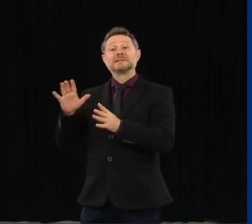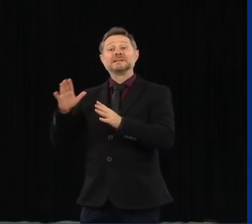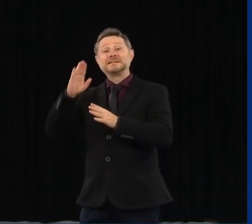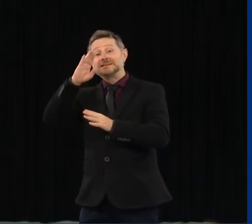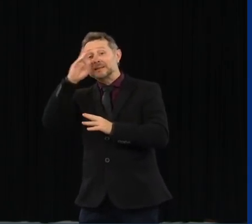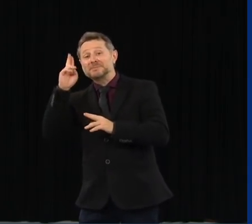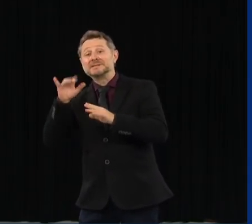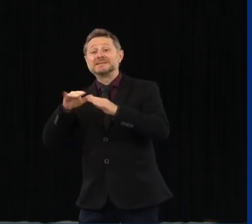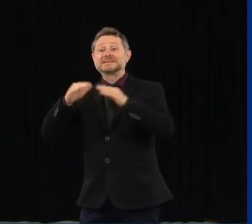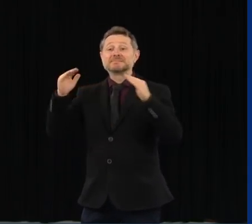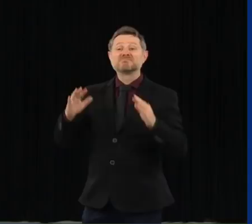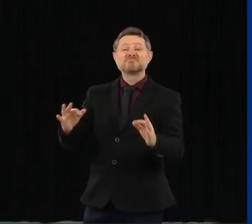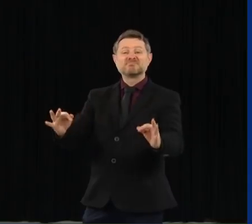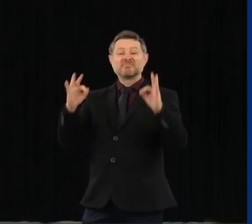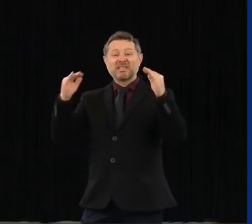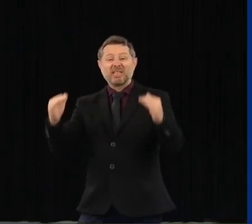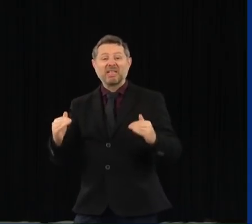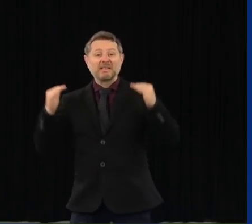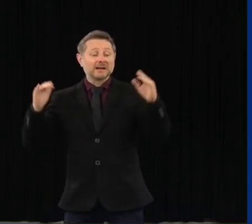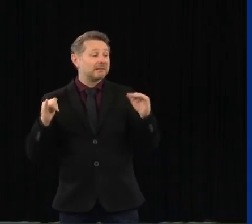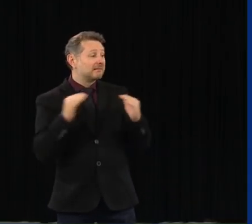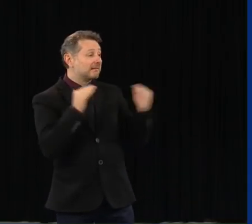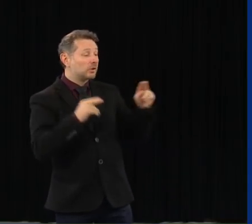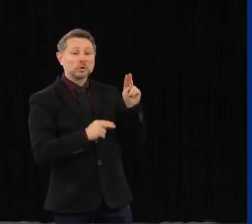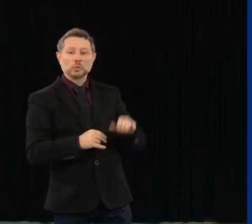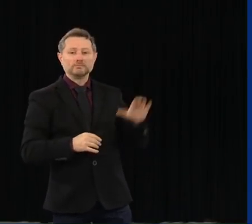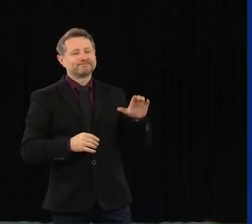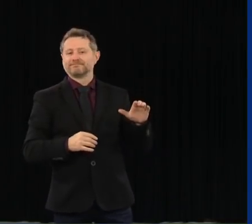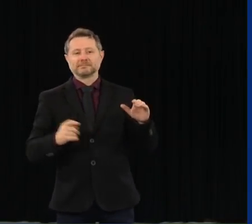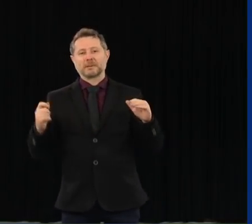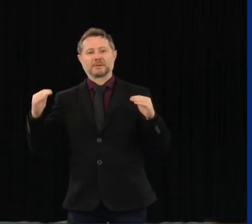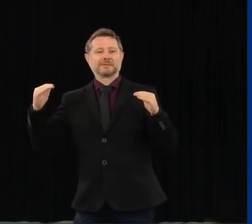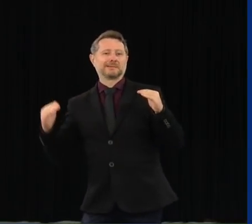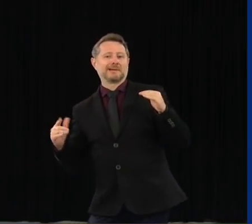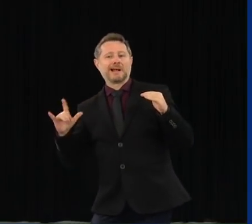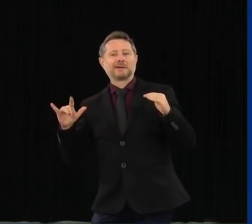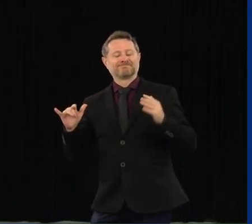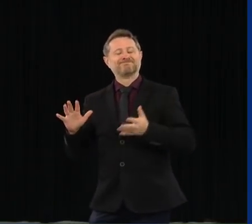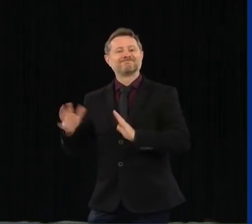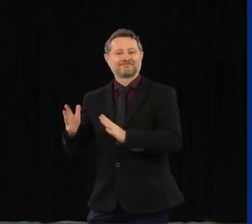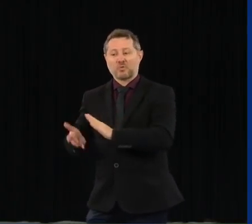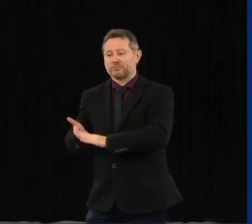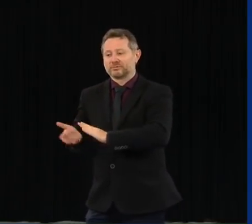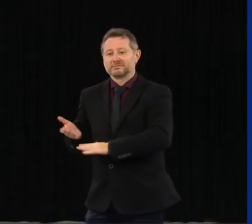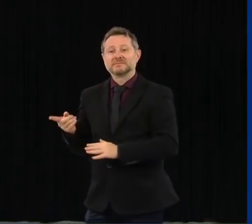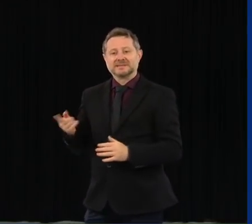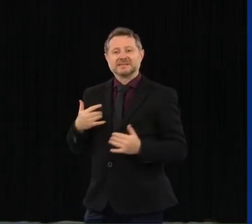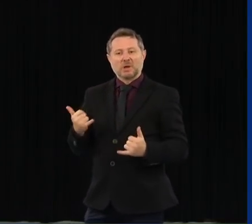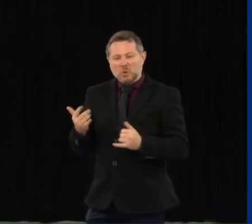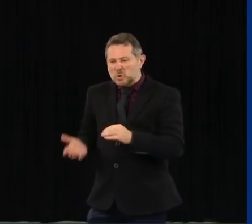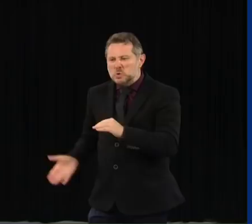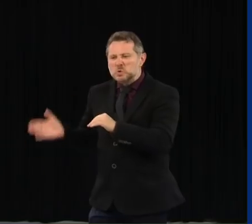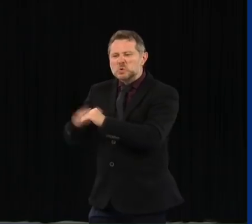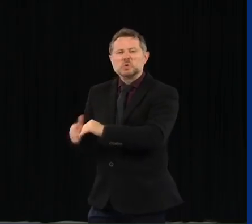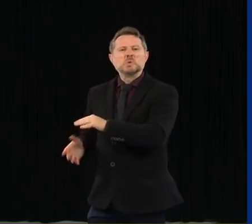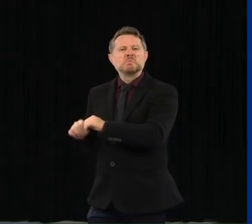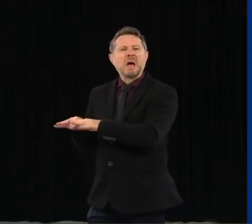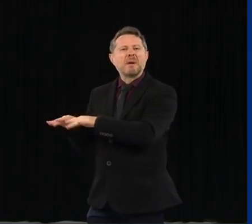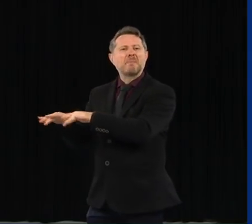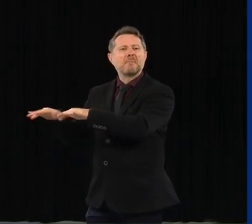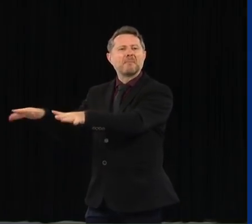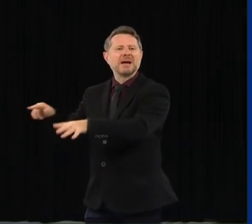City. We don't have the same amount of resources on Long Island, and we see an increase in the number of cases on Long Island, and that has us